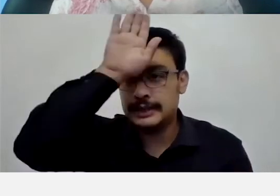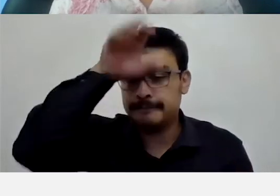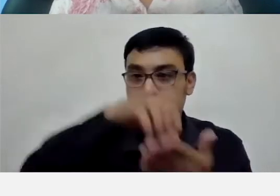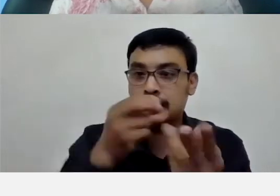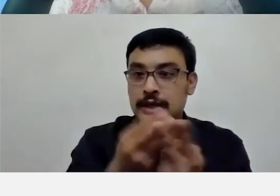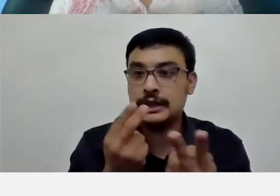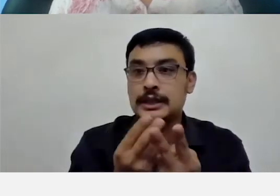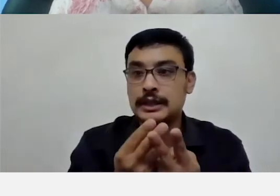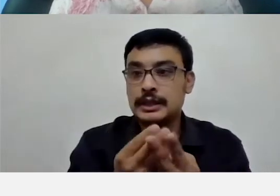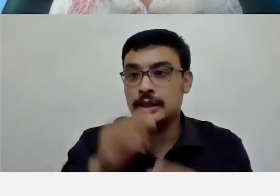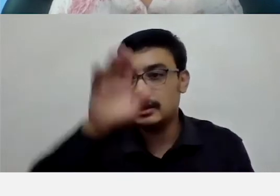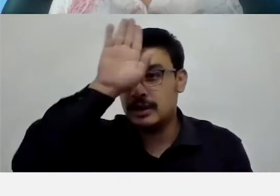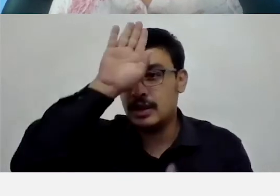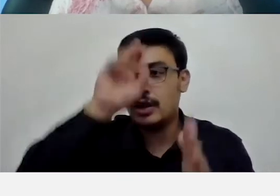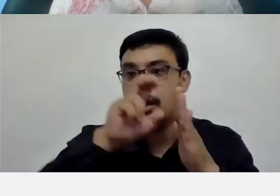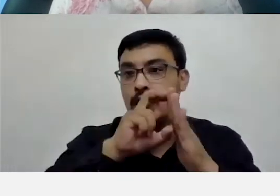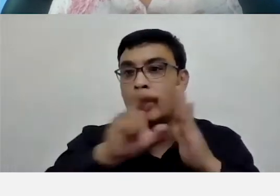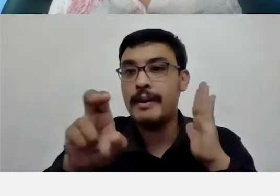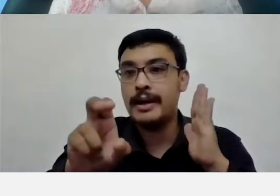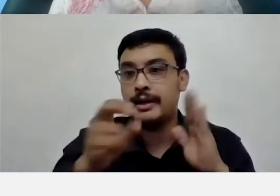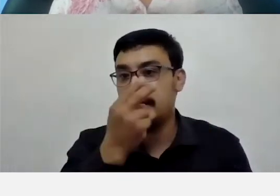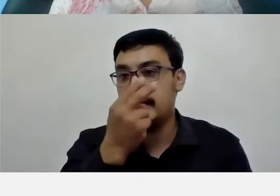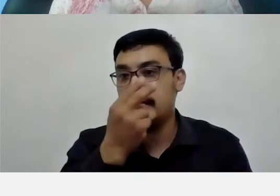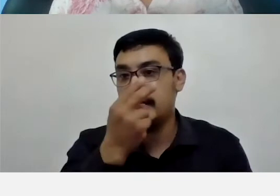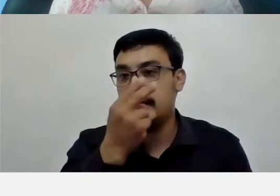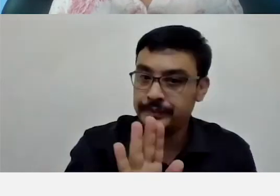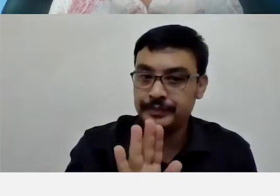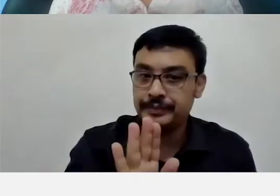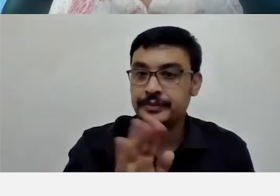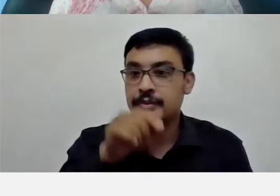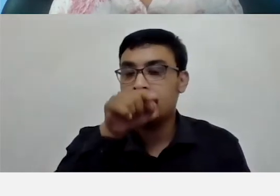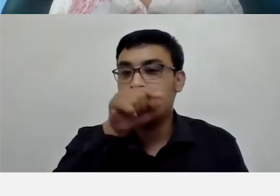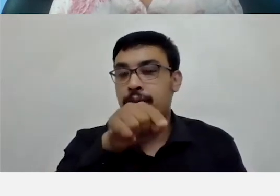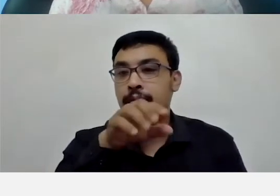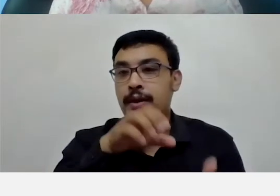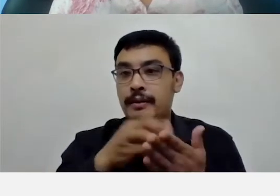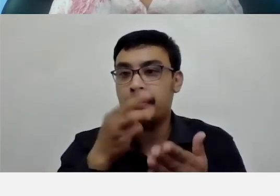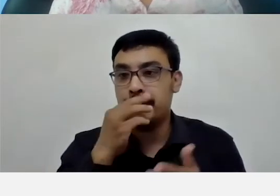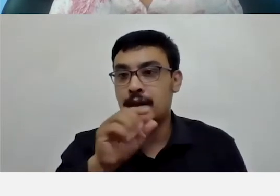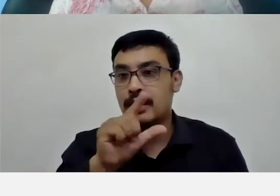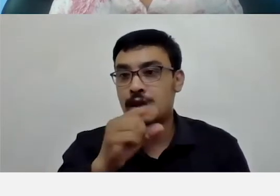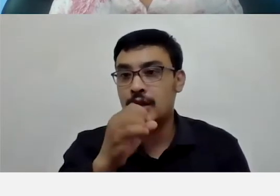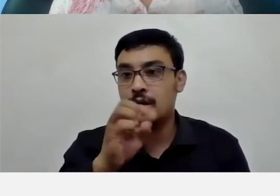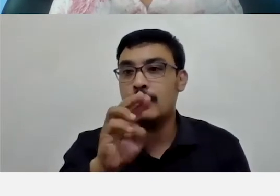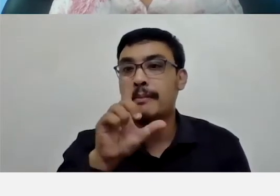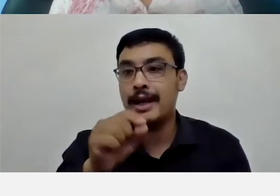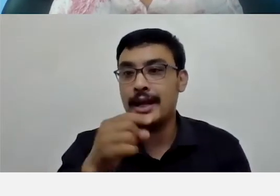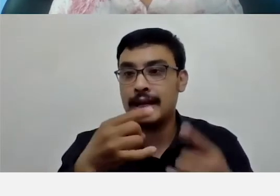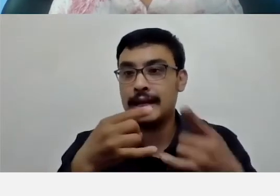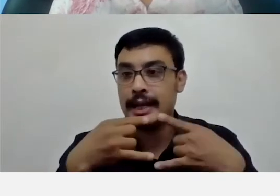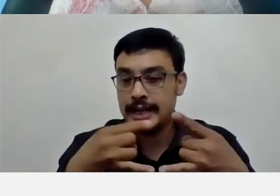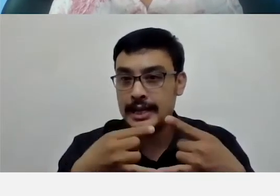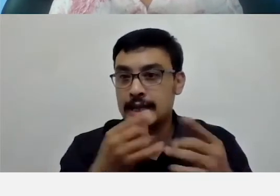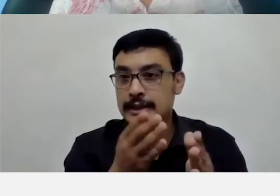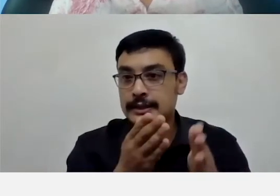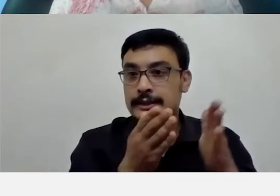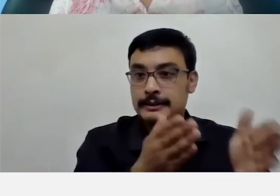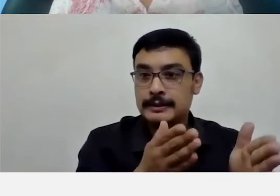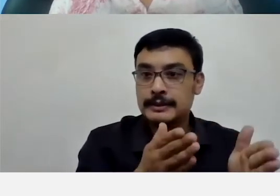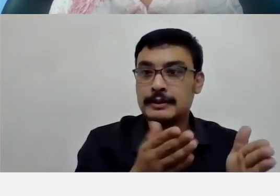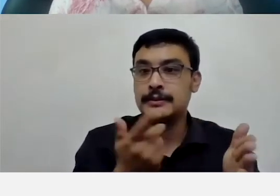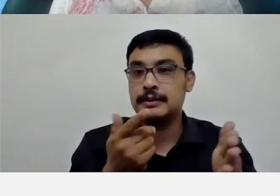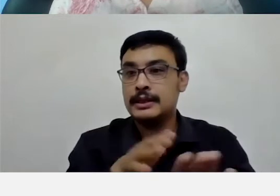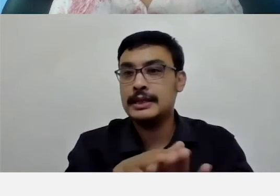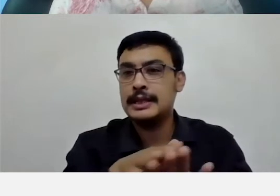Durbar, and just right off the Khoma Gate, you can find two